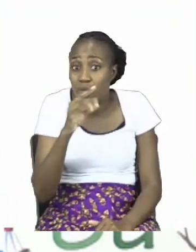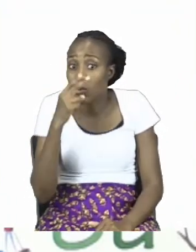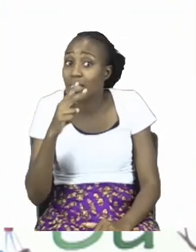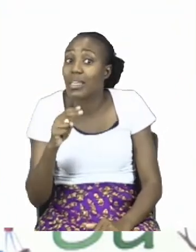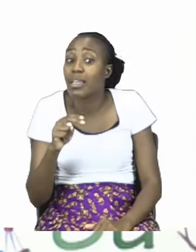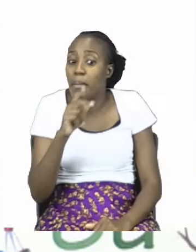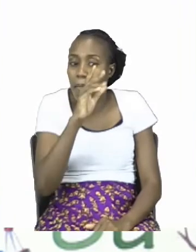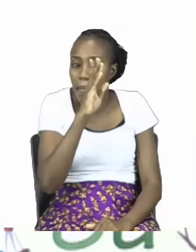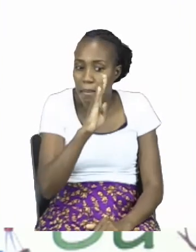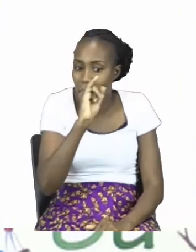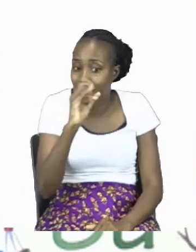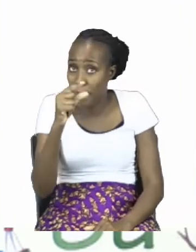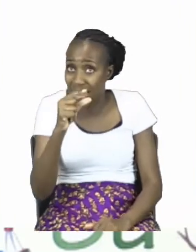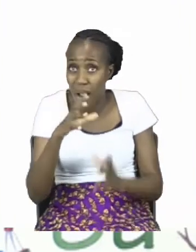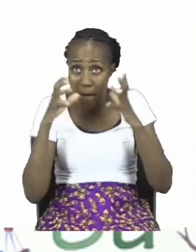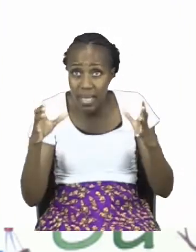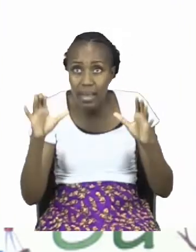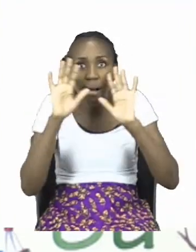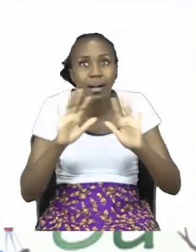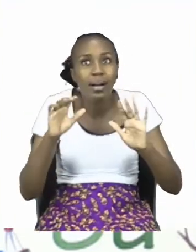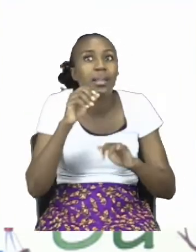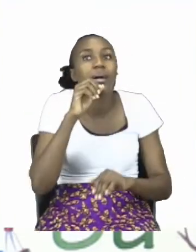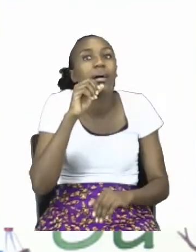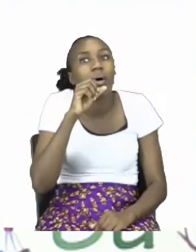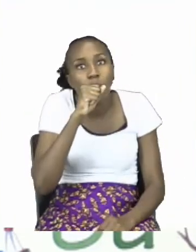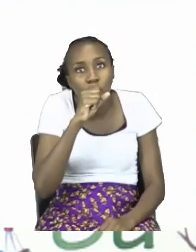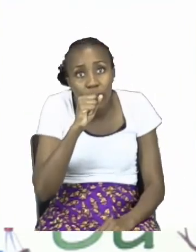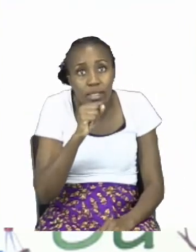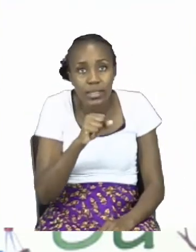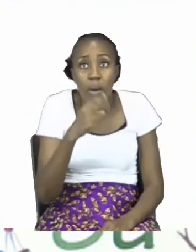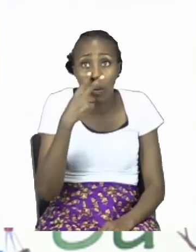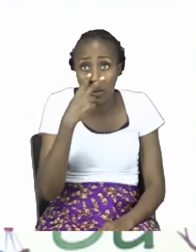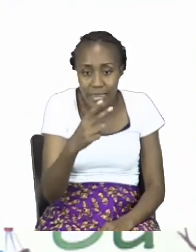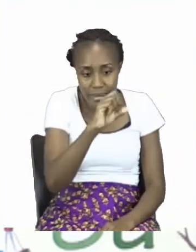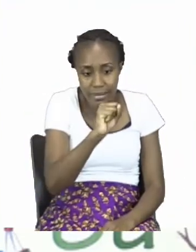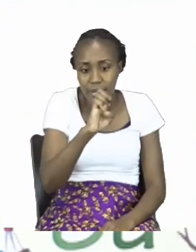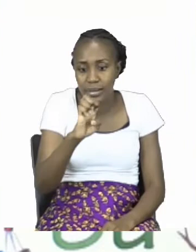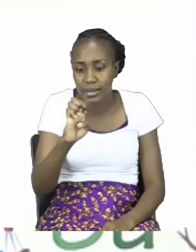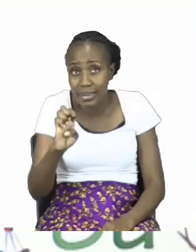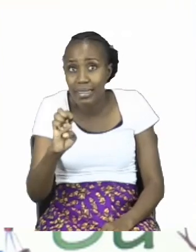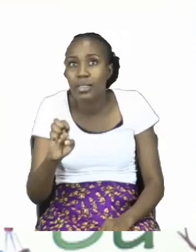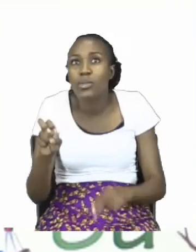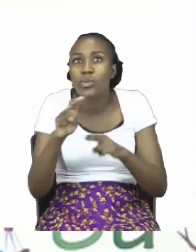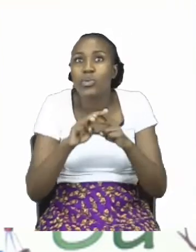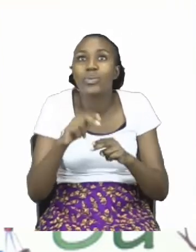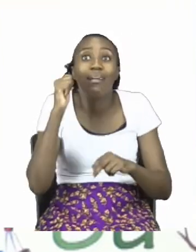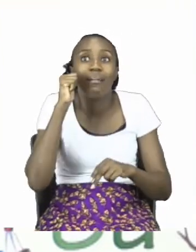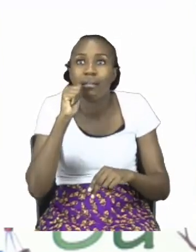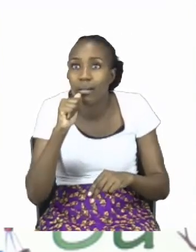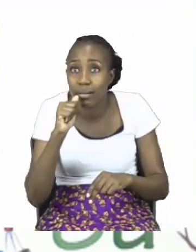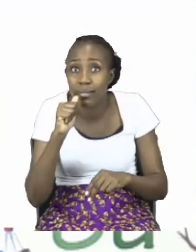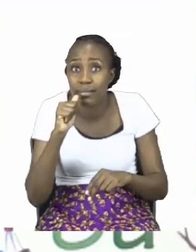word big. And then every time you see the word see, you're going to use